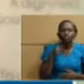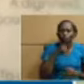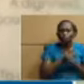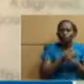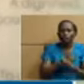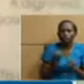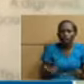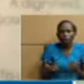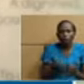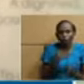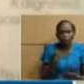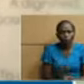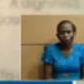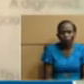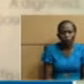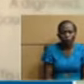age?